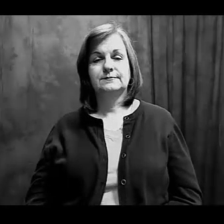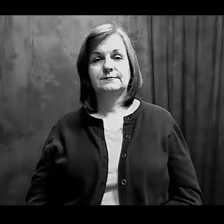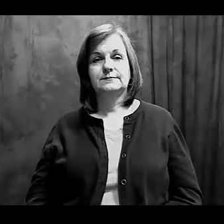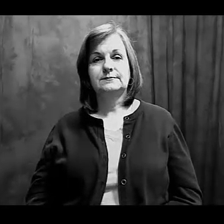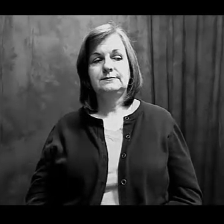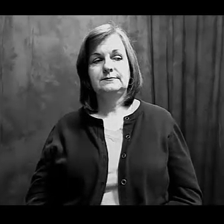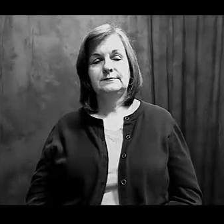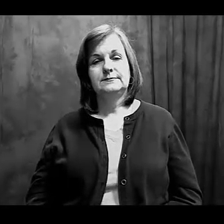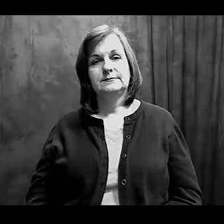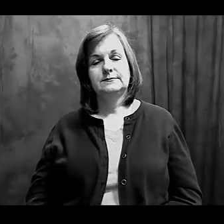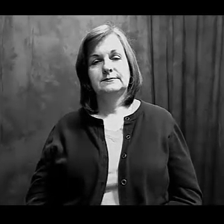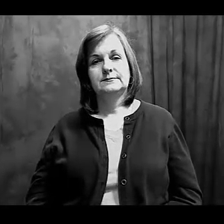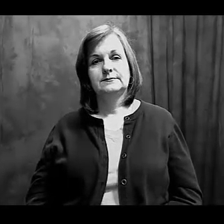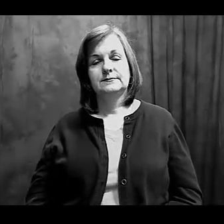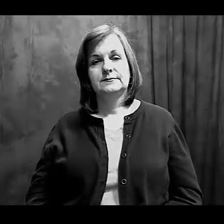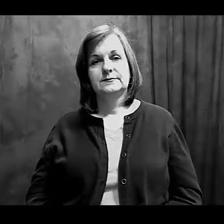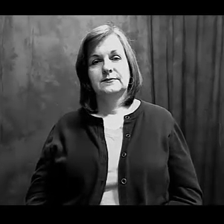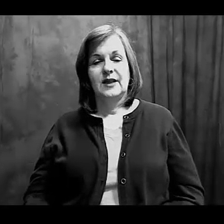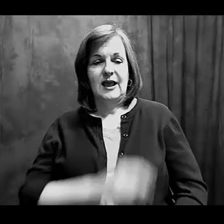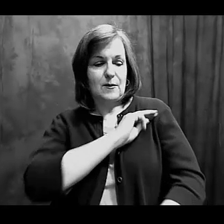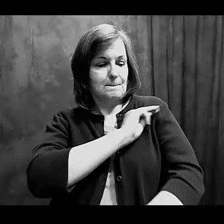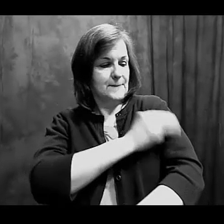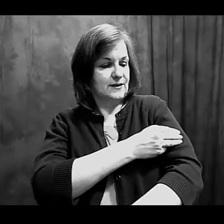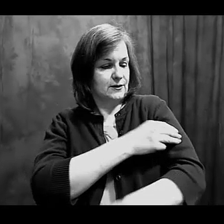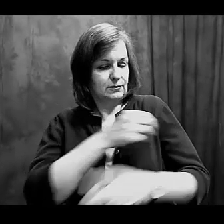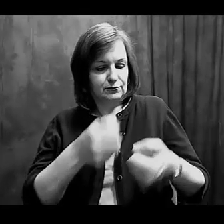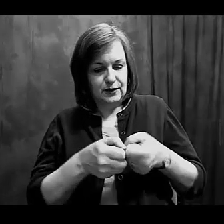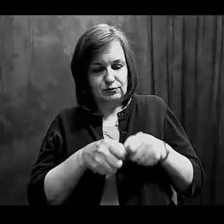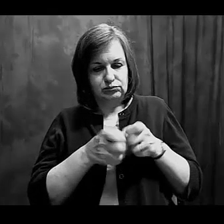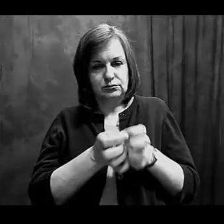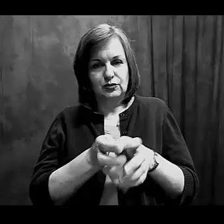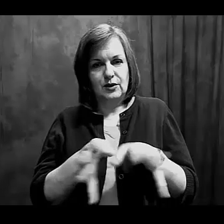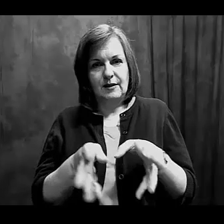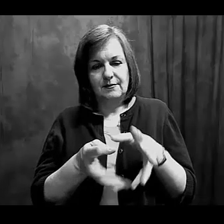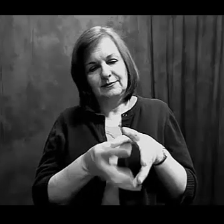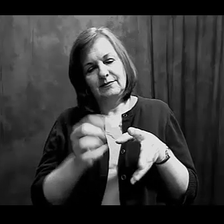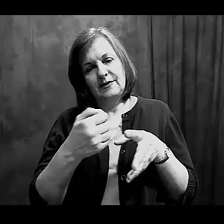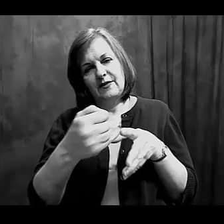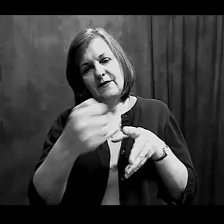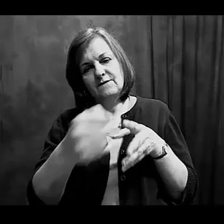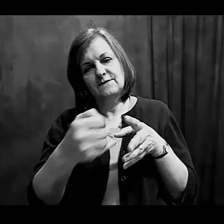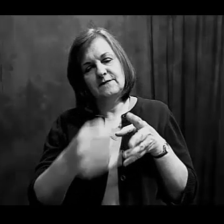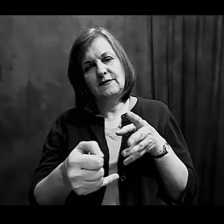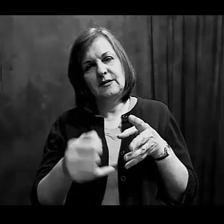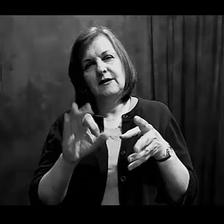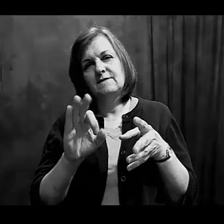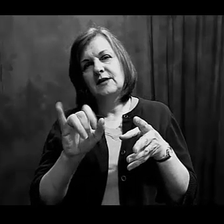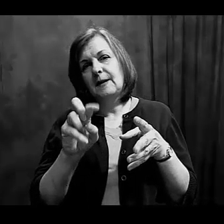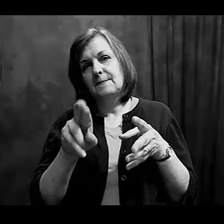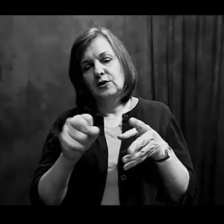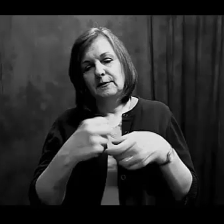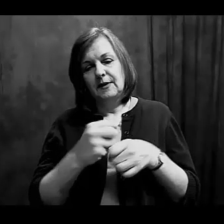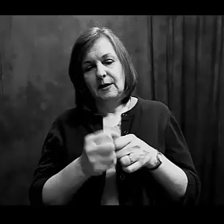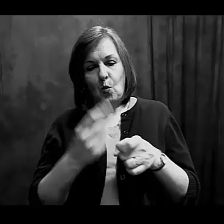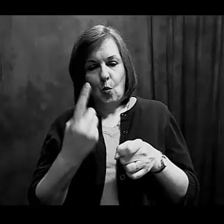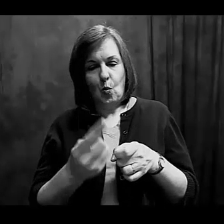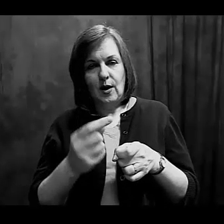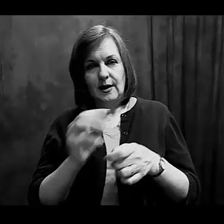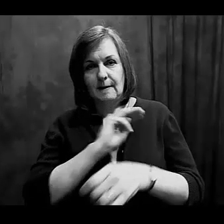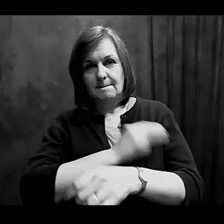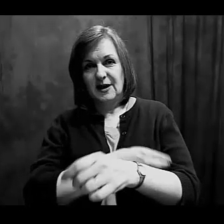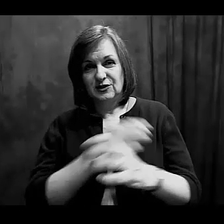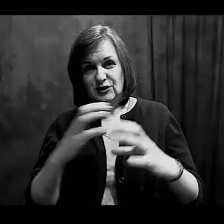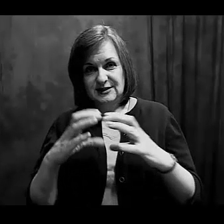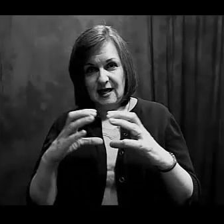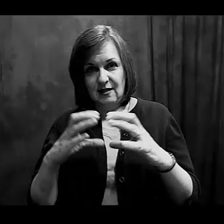So when we look at taking a muscle and breaking it down into the muscle fibers and then into a single muscle